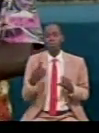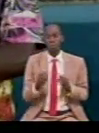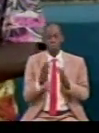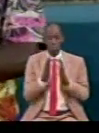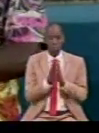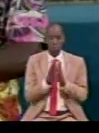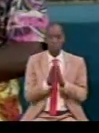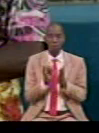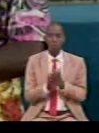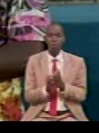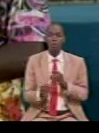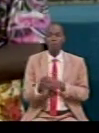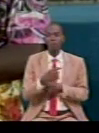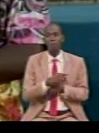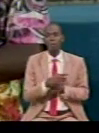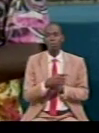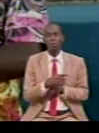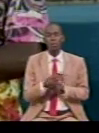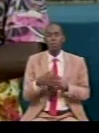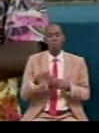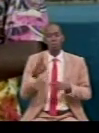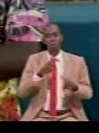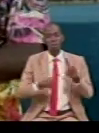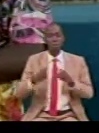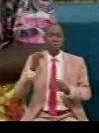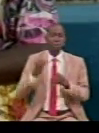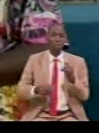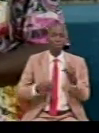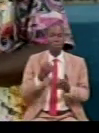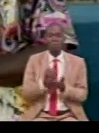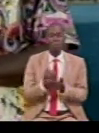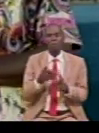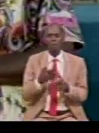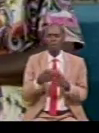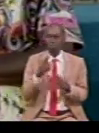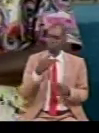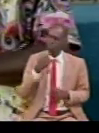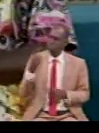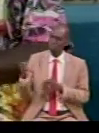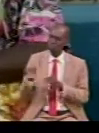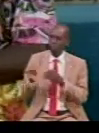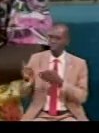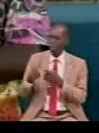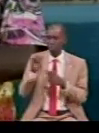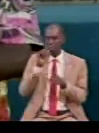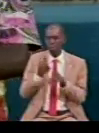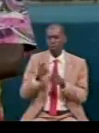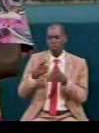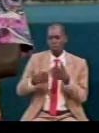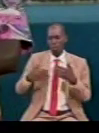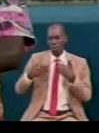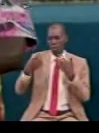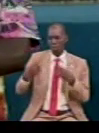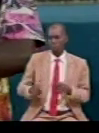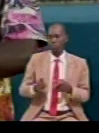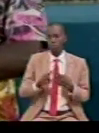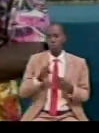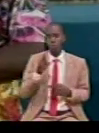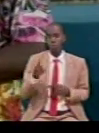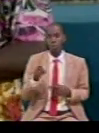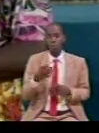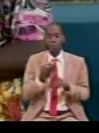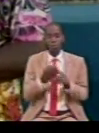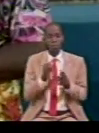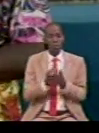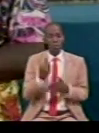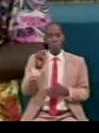at the end of praying, after saying amen, then I told my sister what had transpired. From Thursday